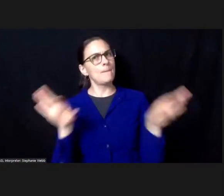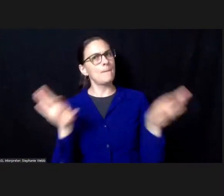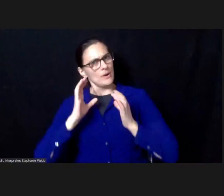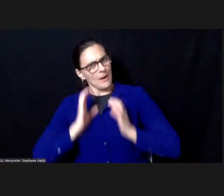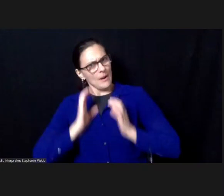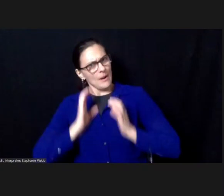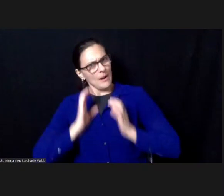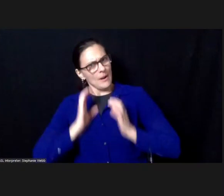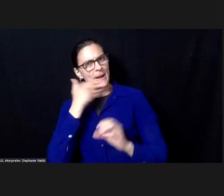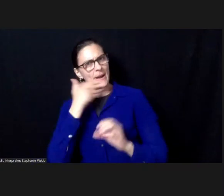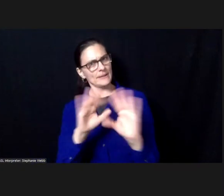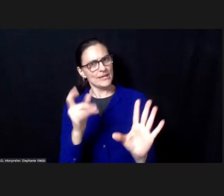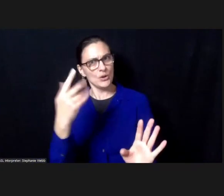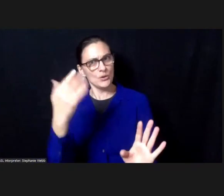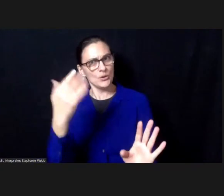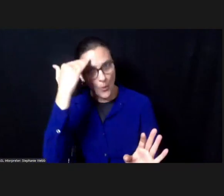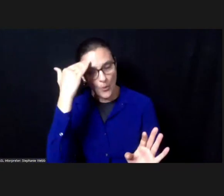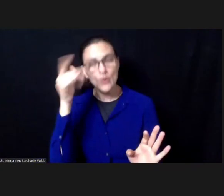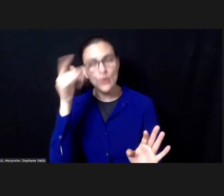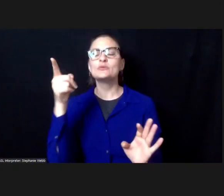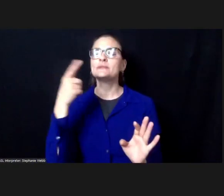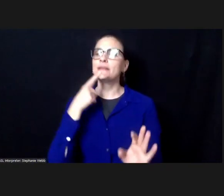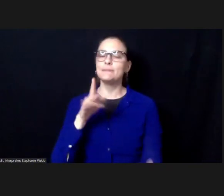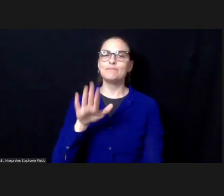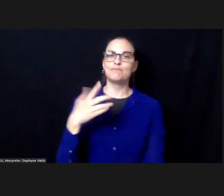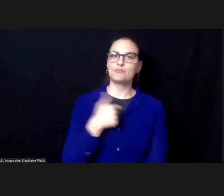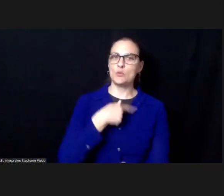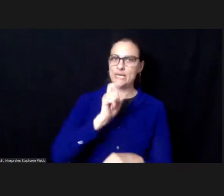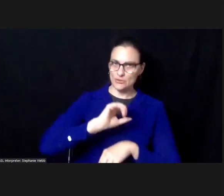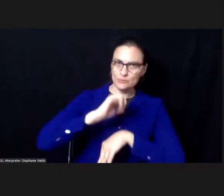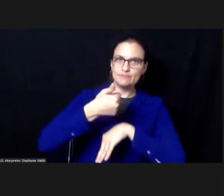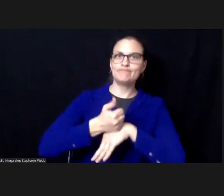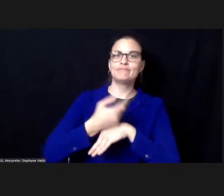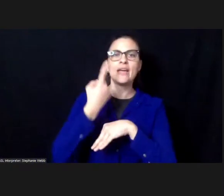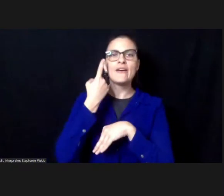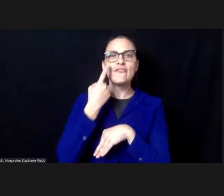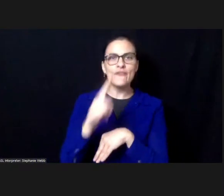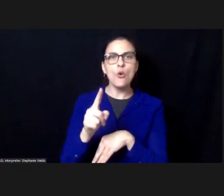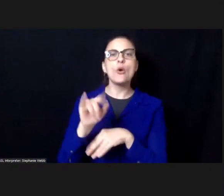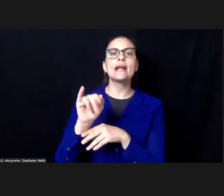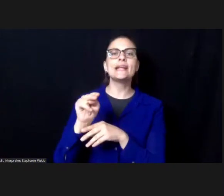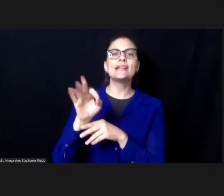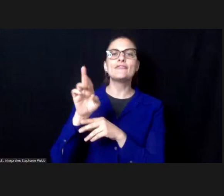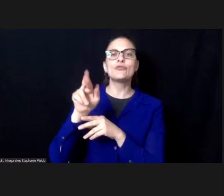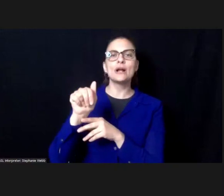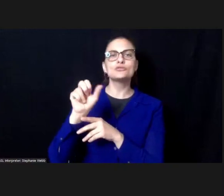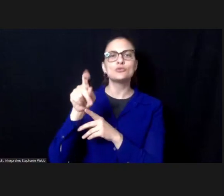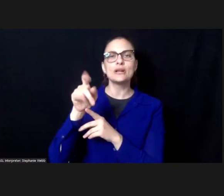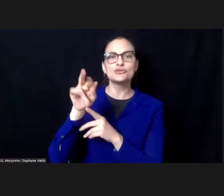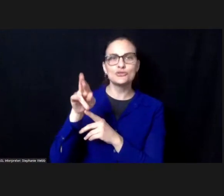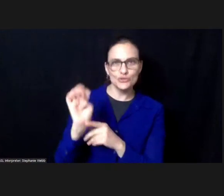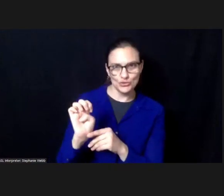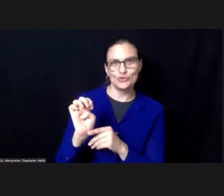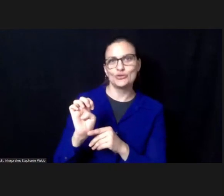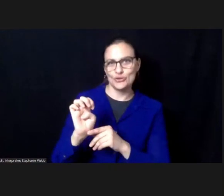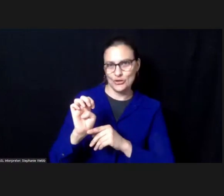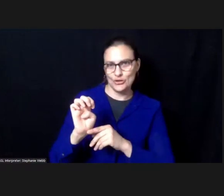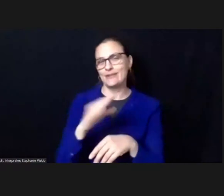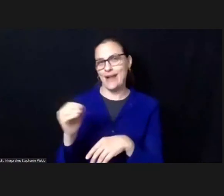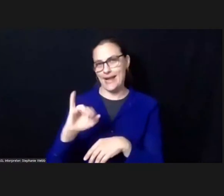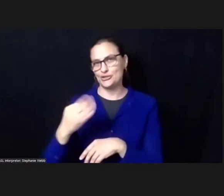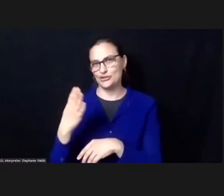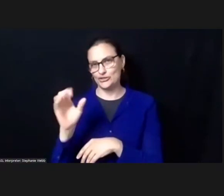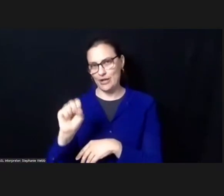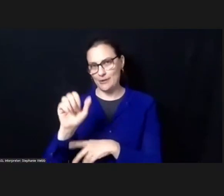part of the Infrastructure Investment and Jobs Act. That legislation has given us a firm grounding to start from. Labels